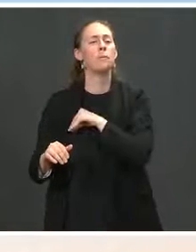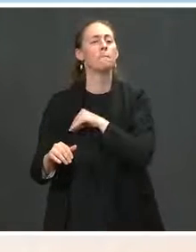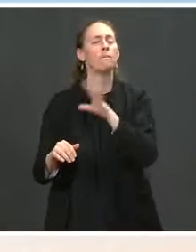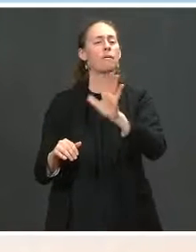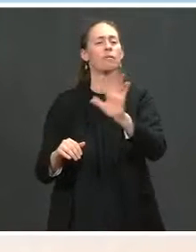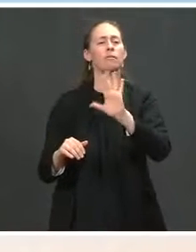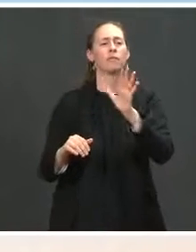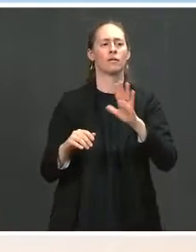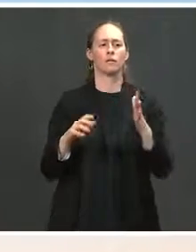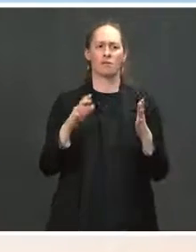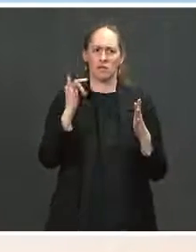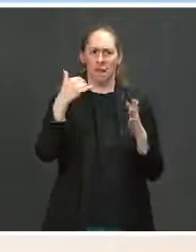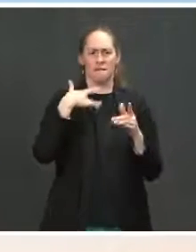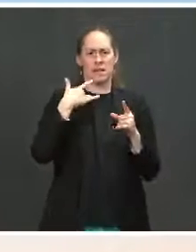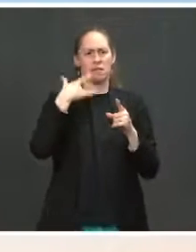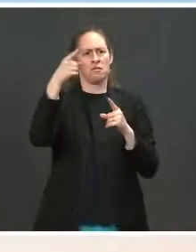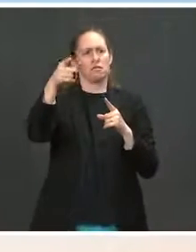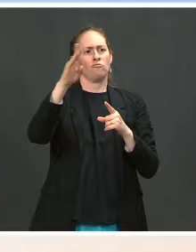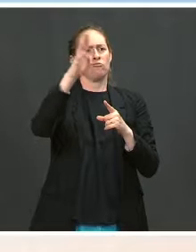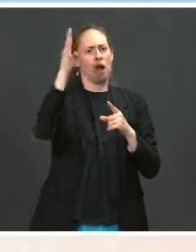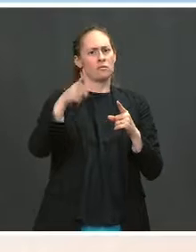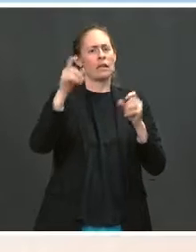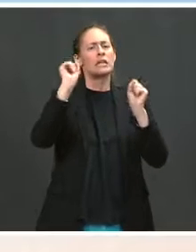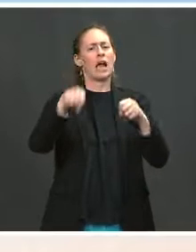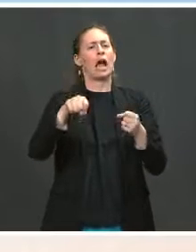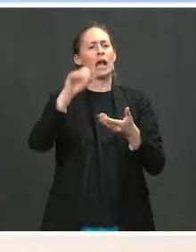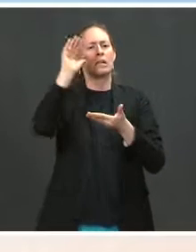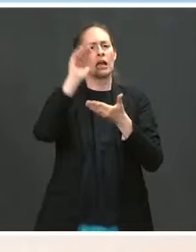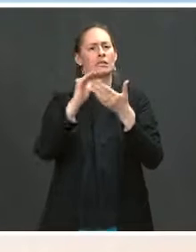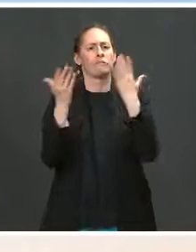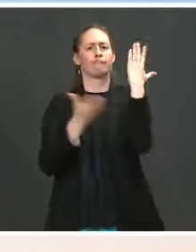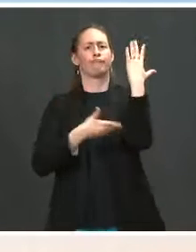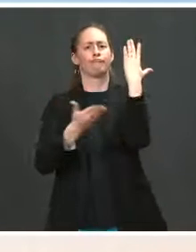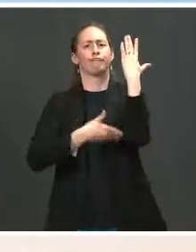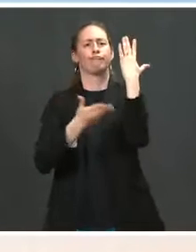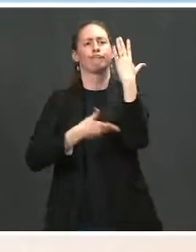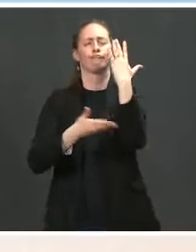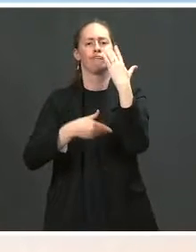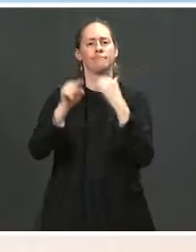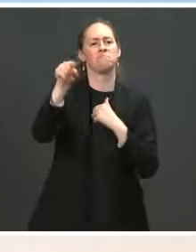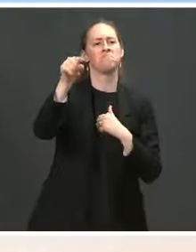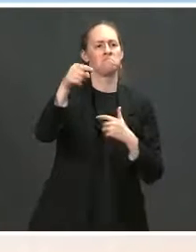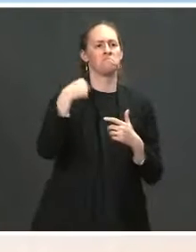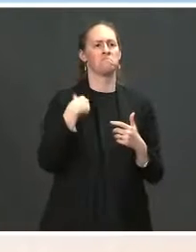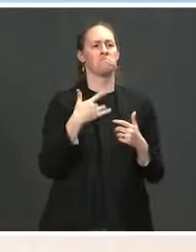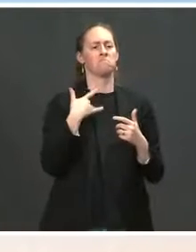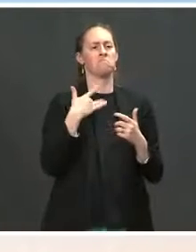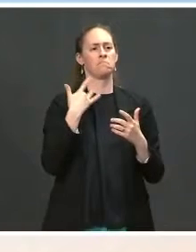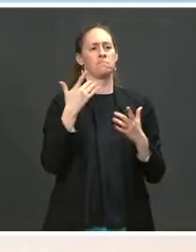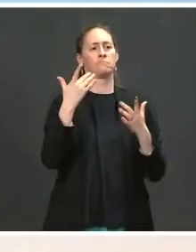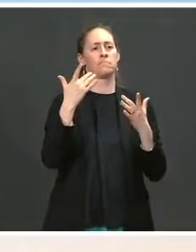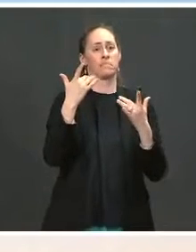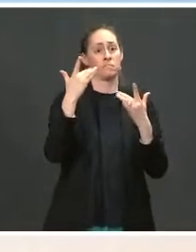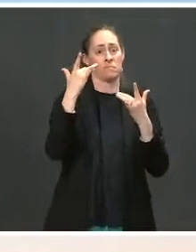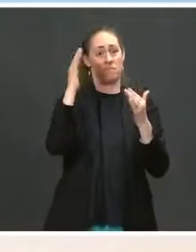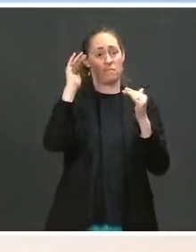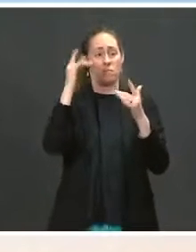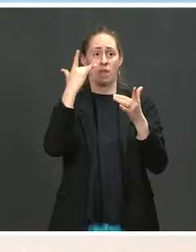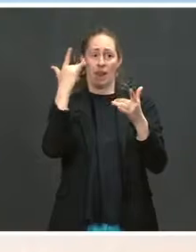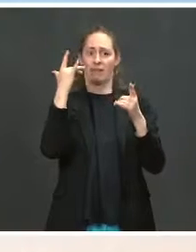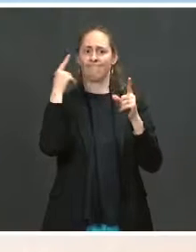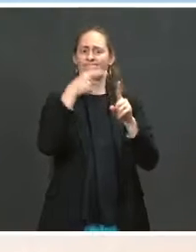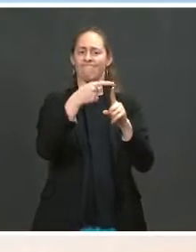for Brazil to achieve a real decrease in deforestation by the end of the 2021 fire season. So we continue to recognize